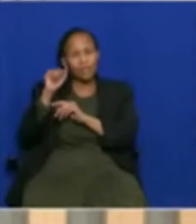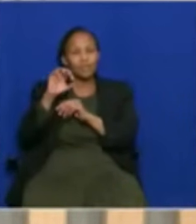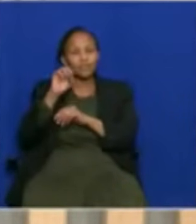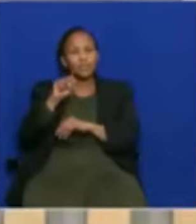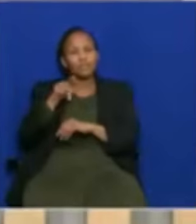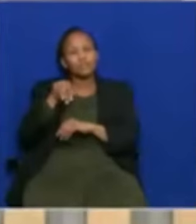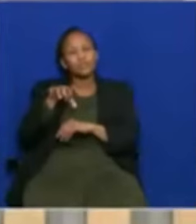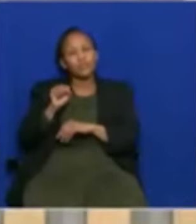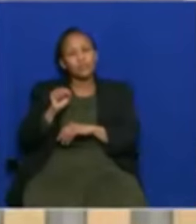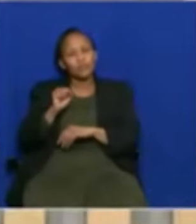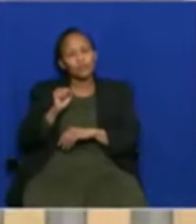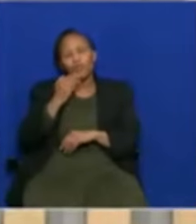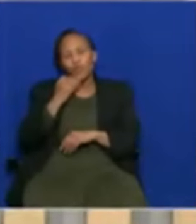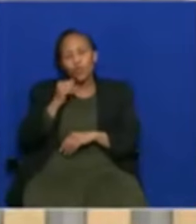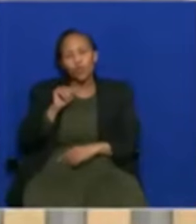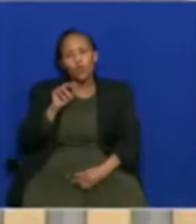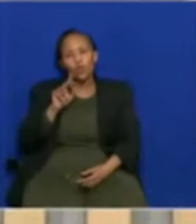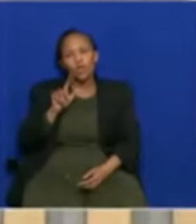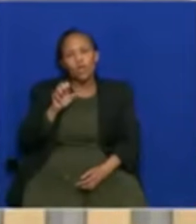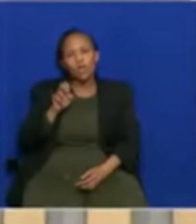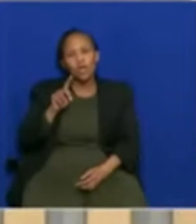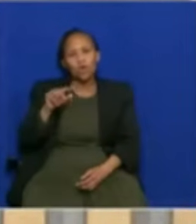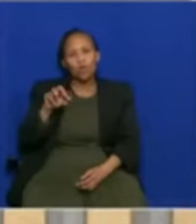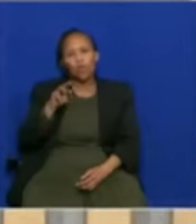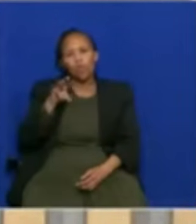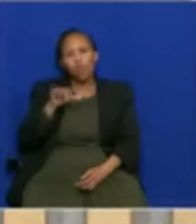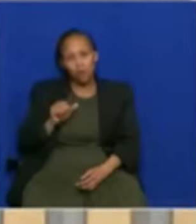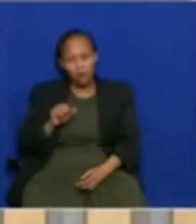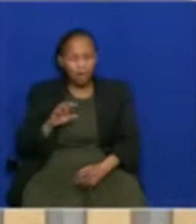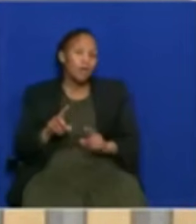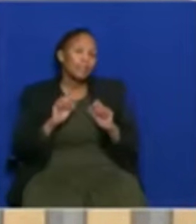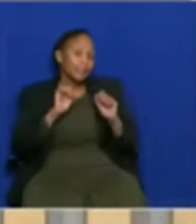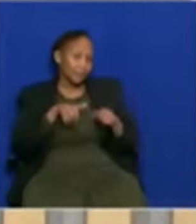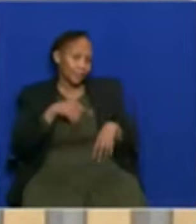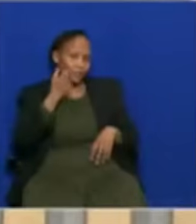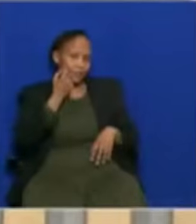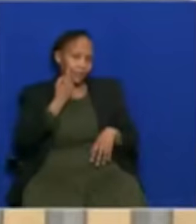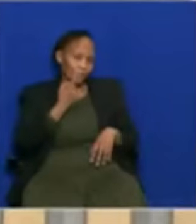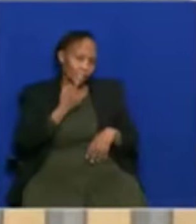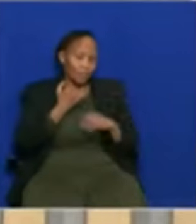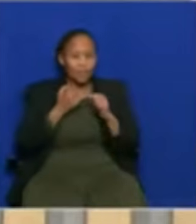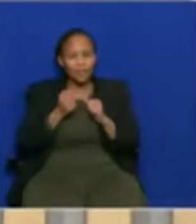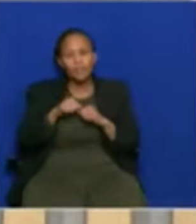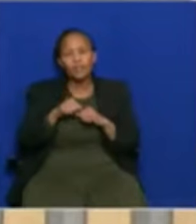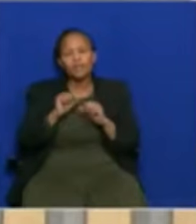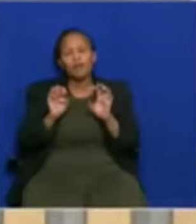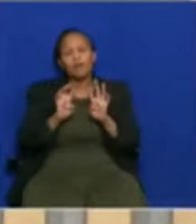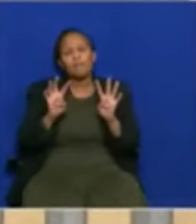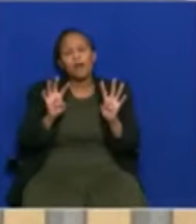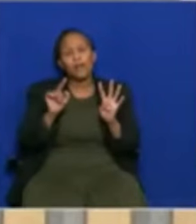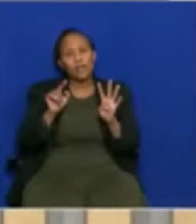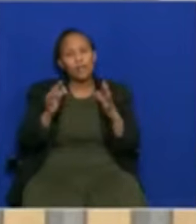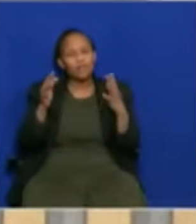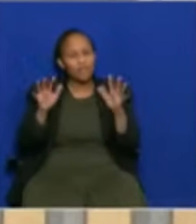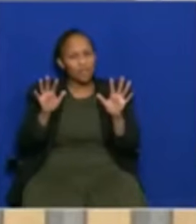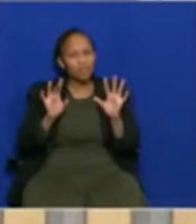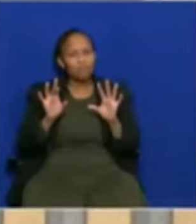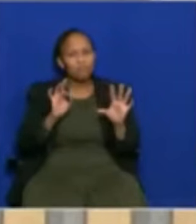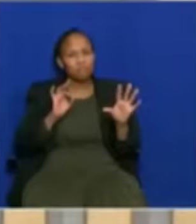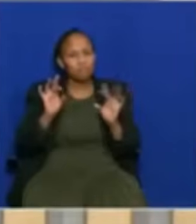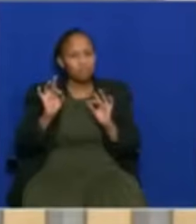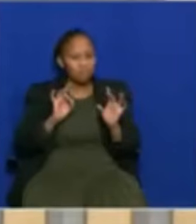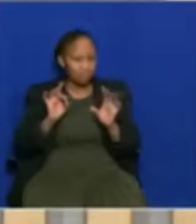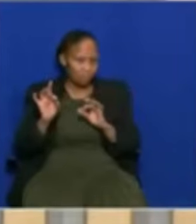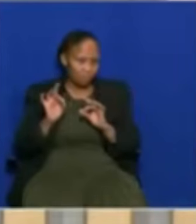But must emphasize the point. Panel was selected at